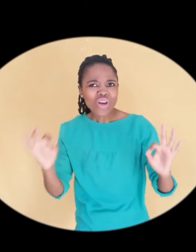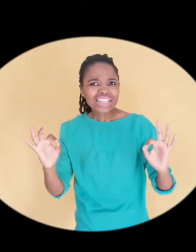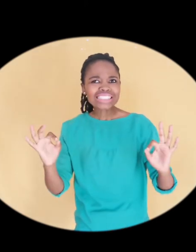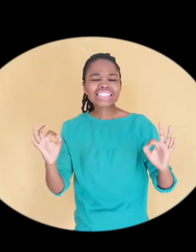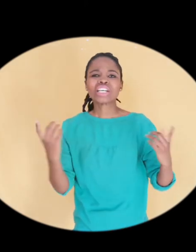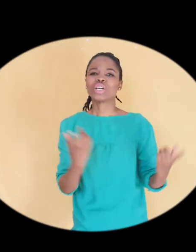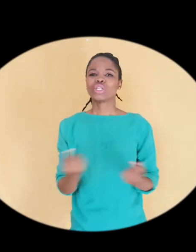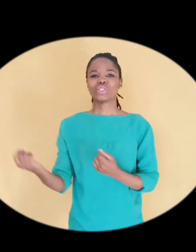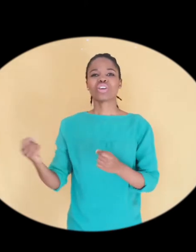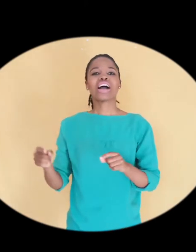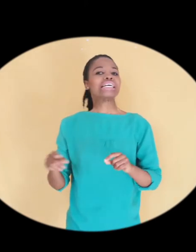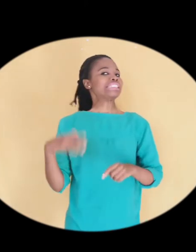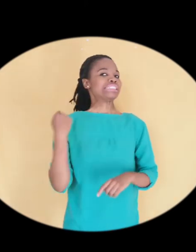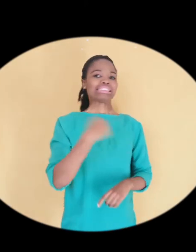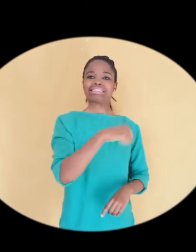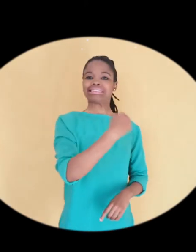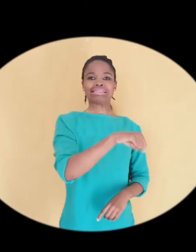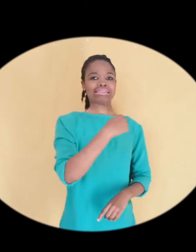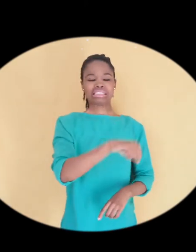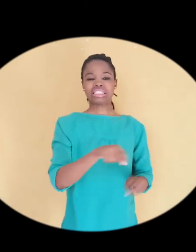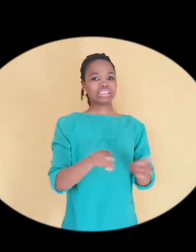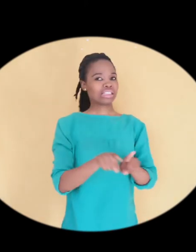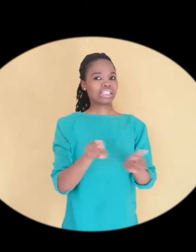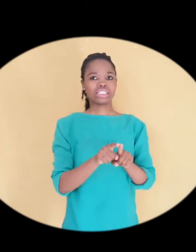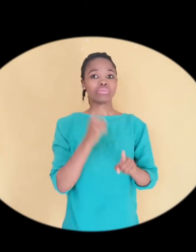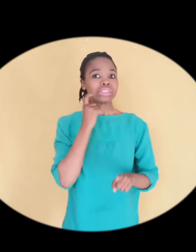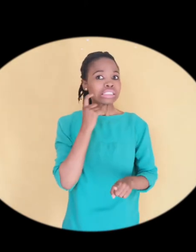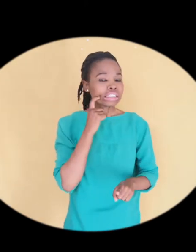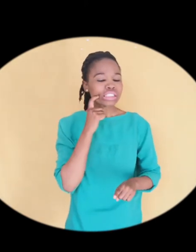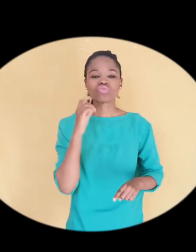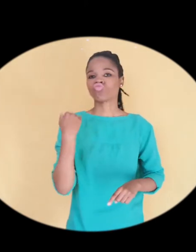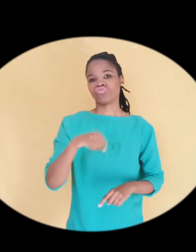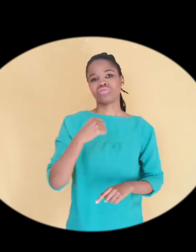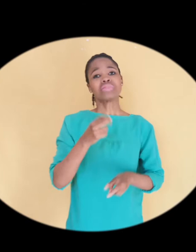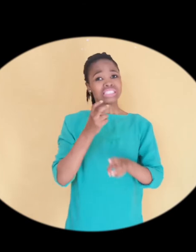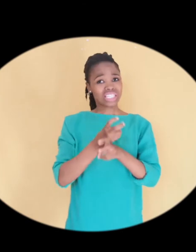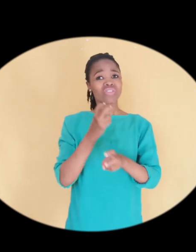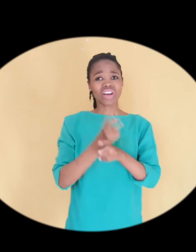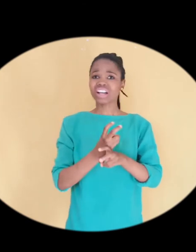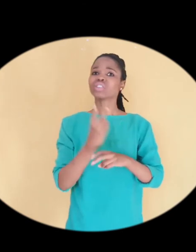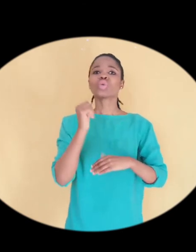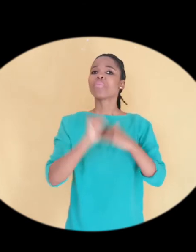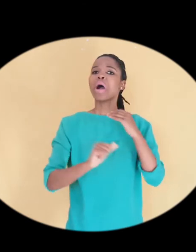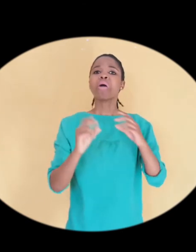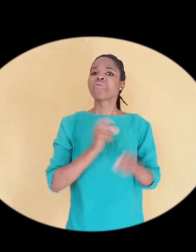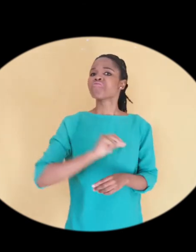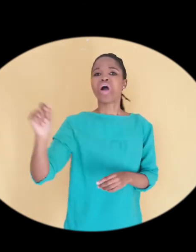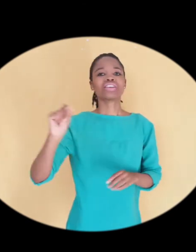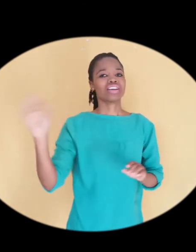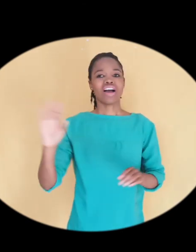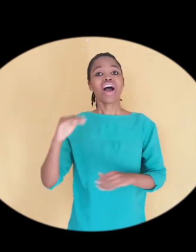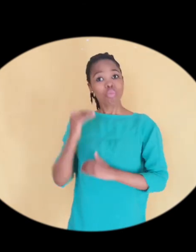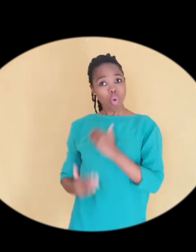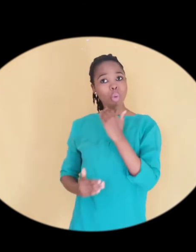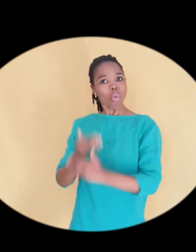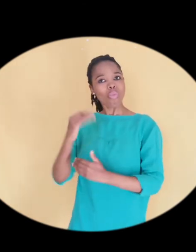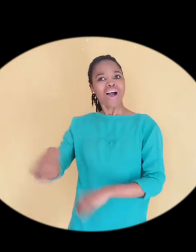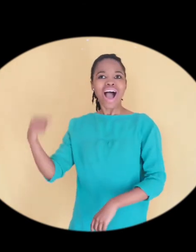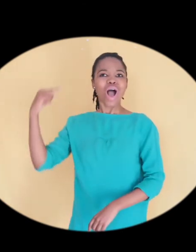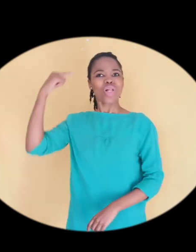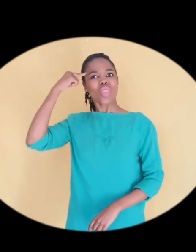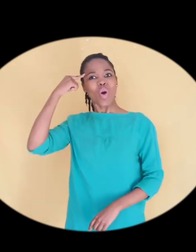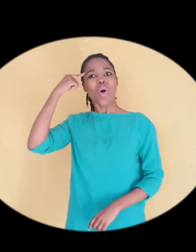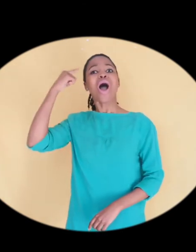thing to do. Just like, it's not. 3 months, now it's published 2 months later. Like, what's the process? That's the process we